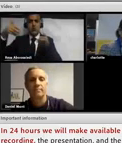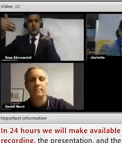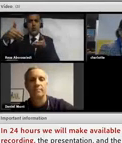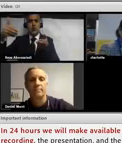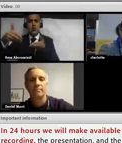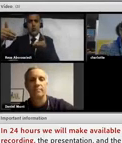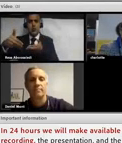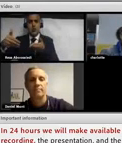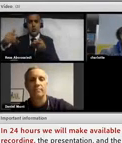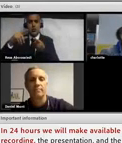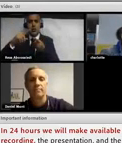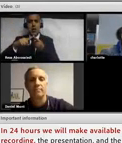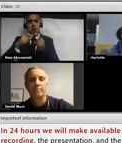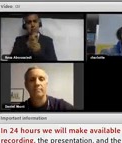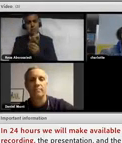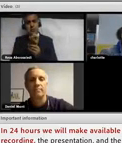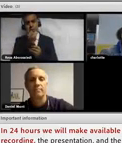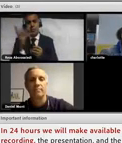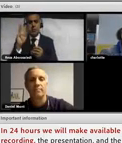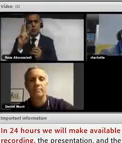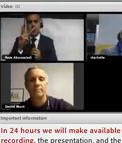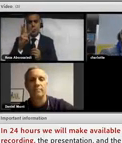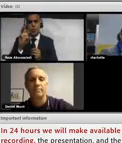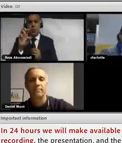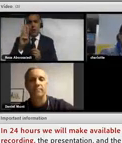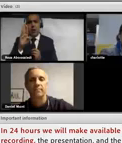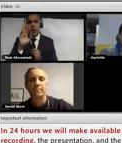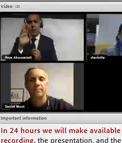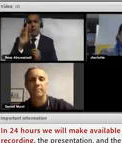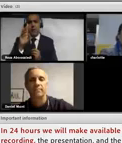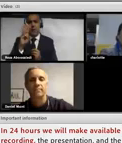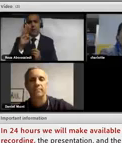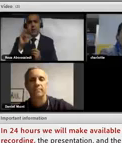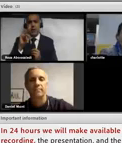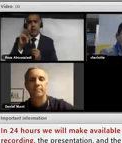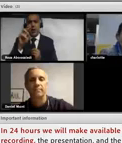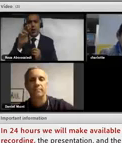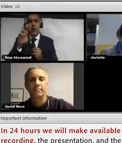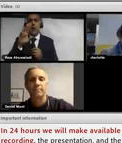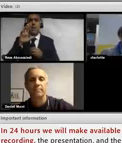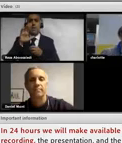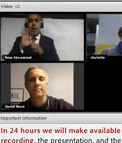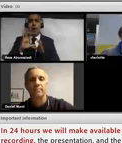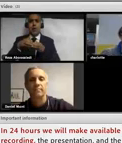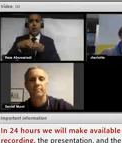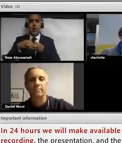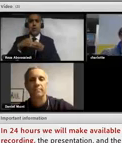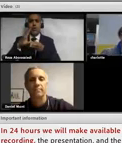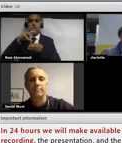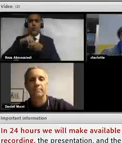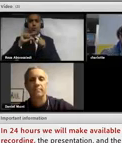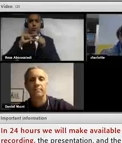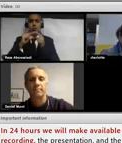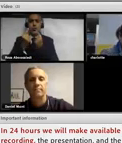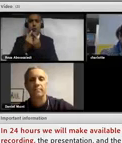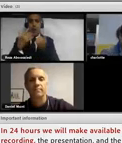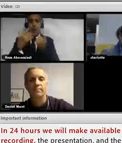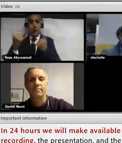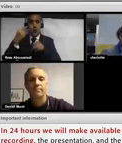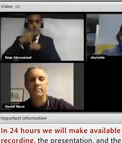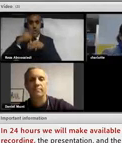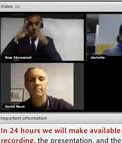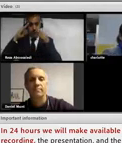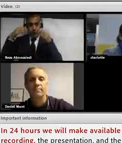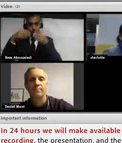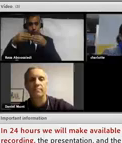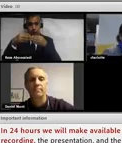a series of webinars by the social inclusion team at the World Bank. And the focus of today's series